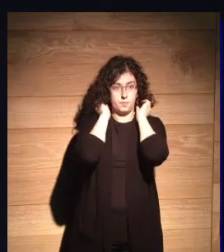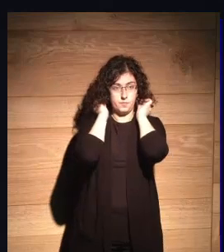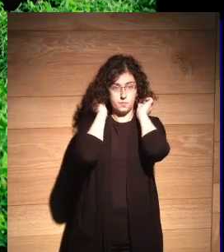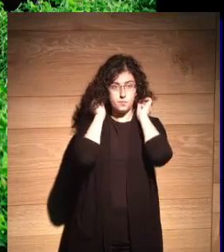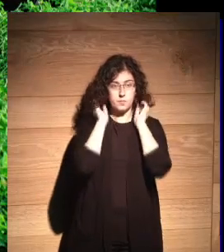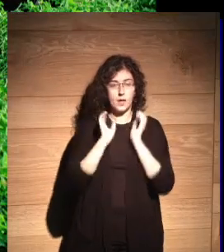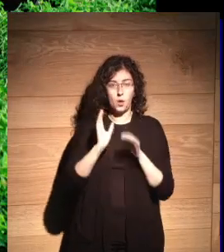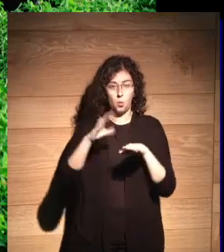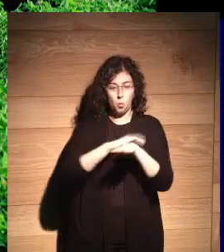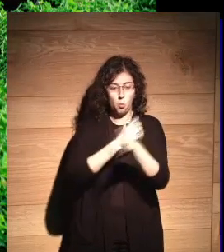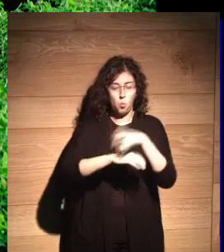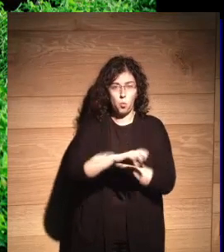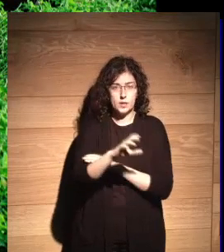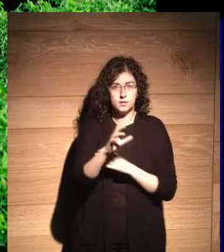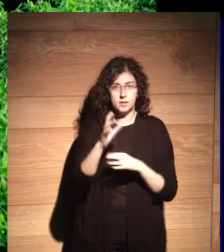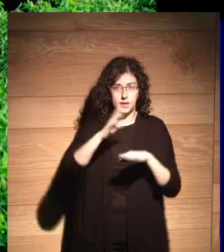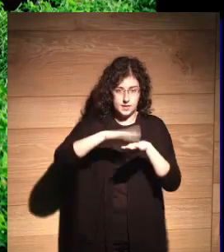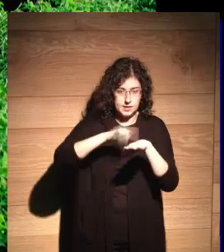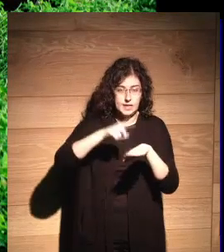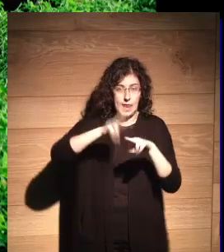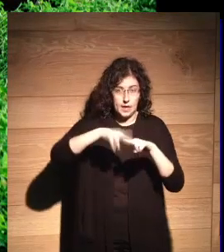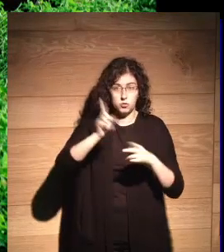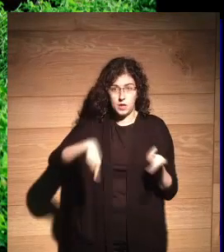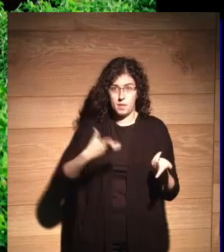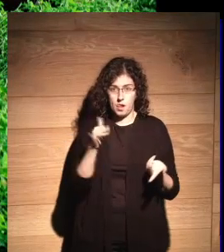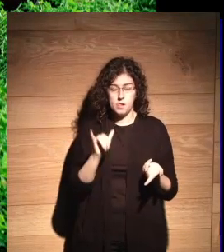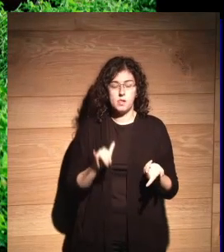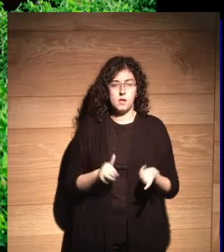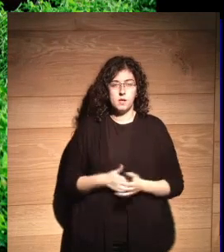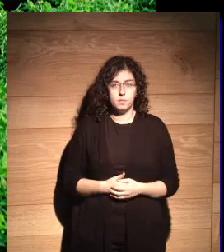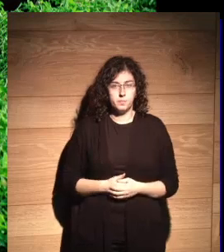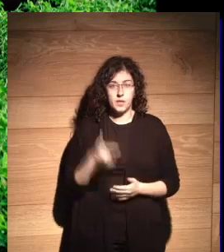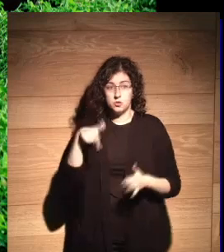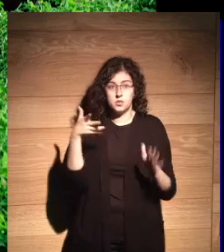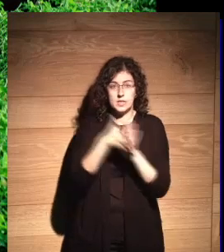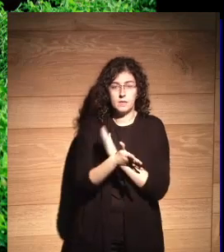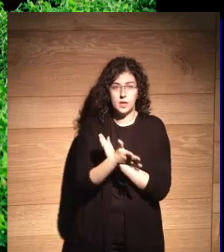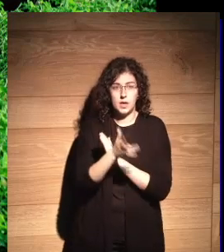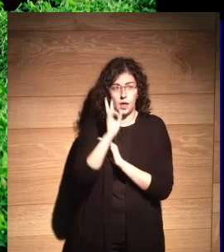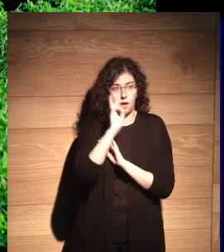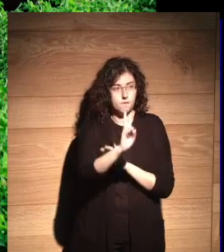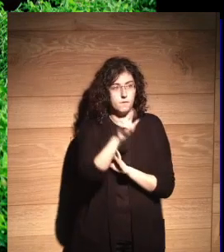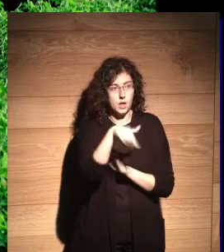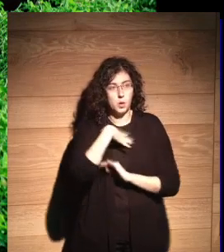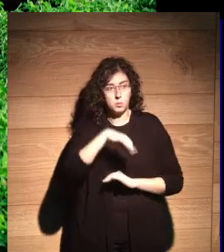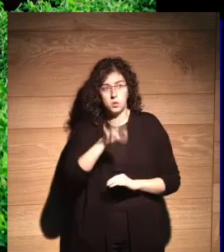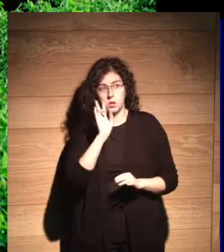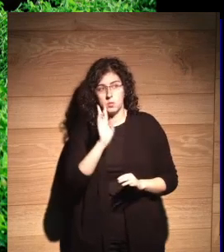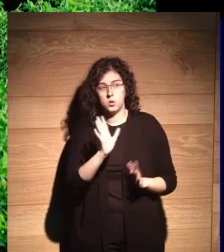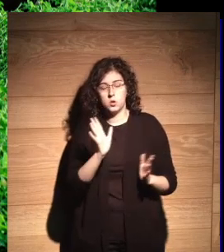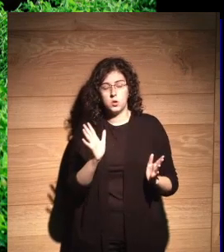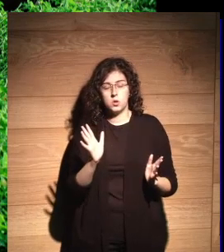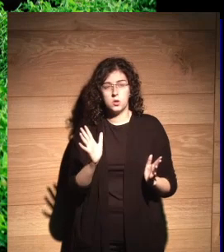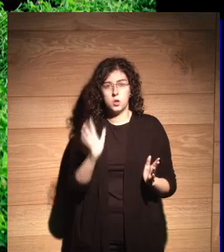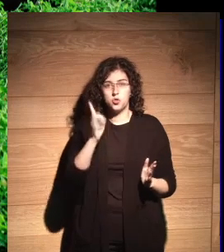think it's part of. So that means you only saw here. Yeah, there's because you can just see her nose. Yeah. And otherwise, they're completely covered, I